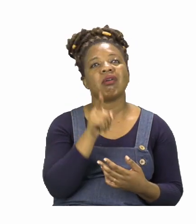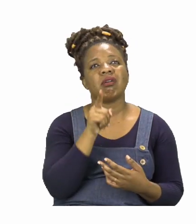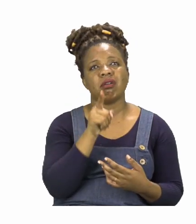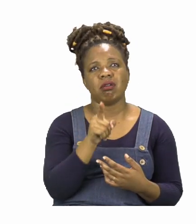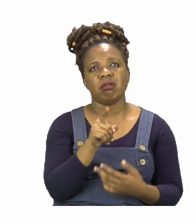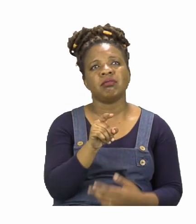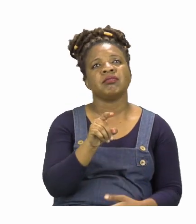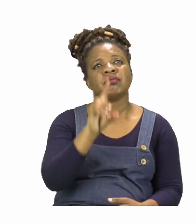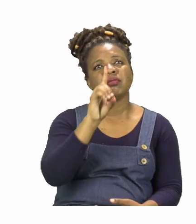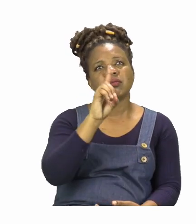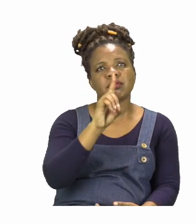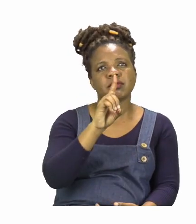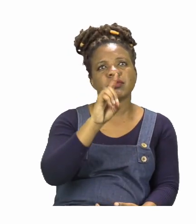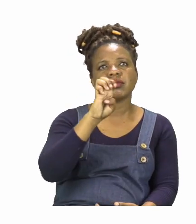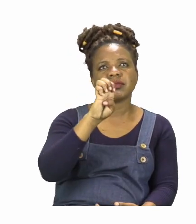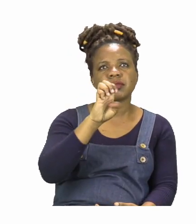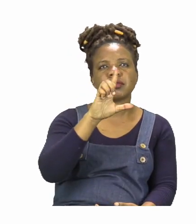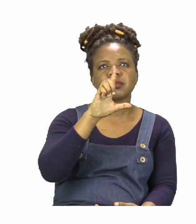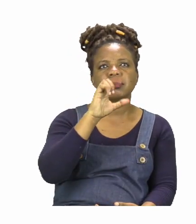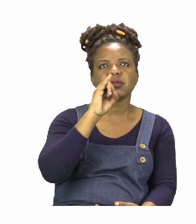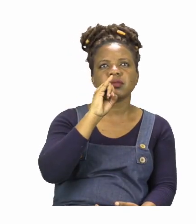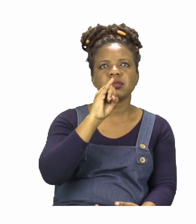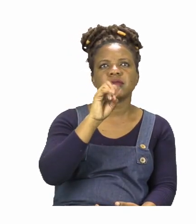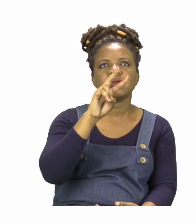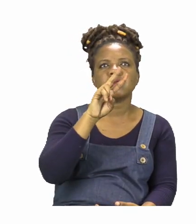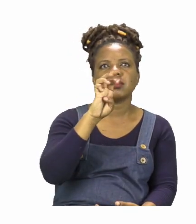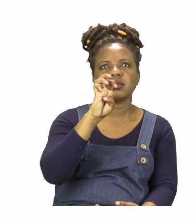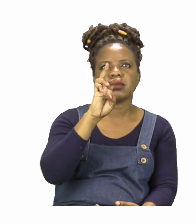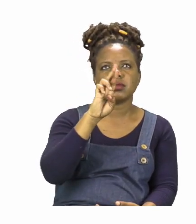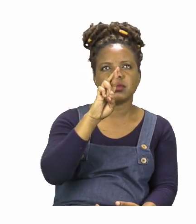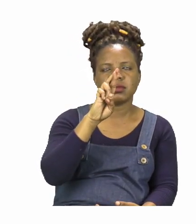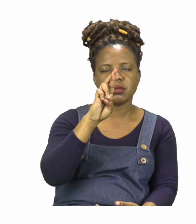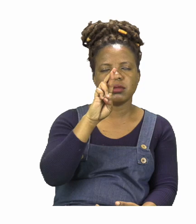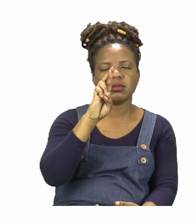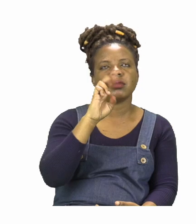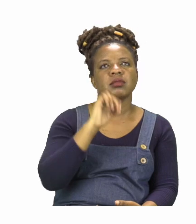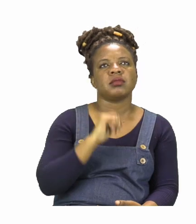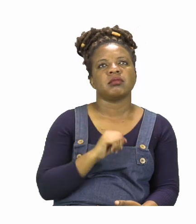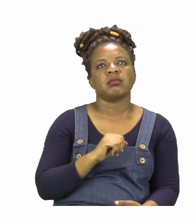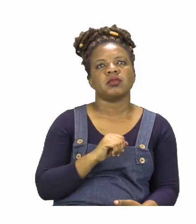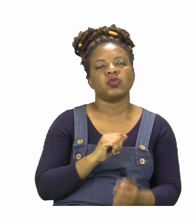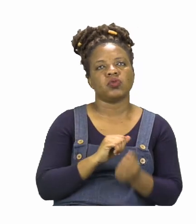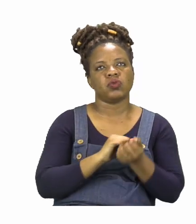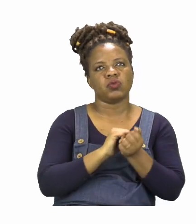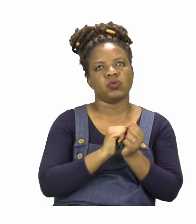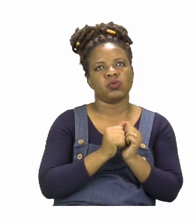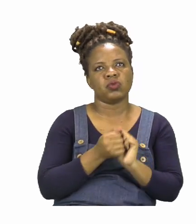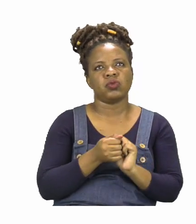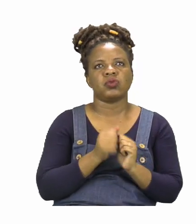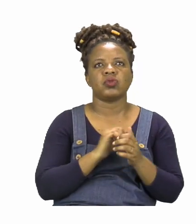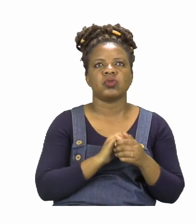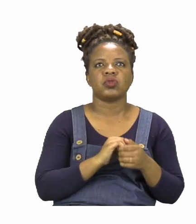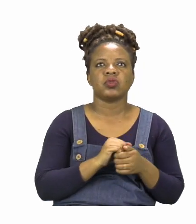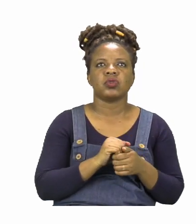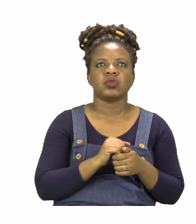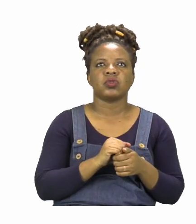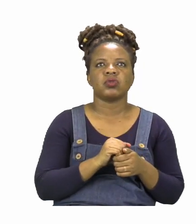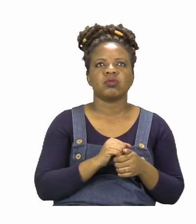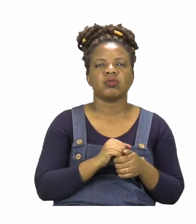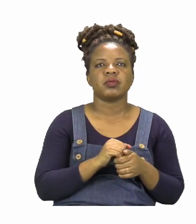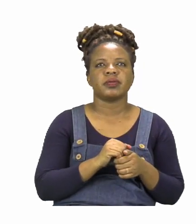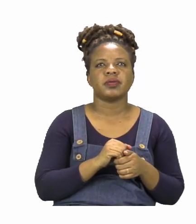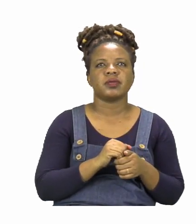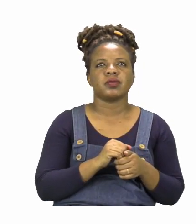to a simple present tense. And since this is an everyday action, our word deliver changes